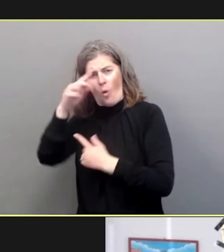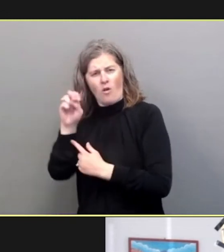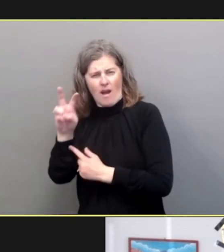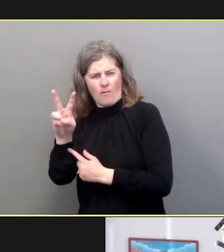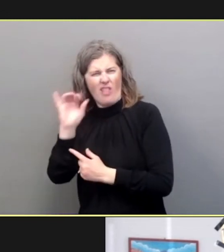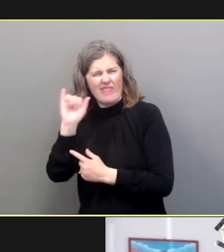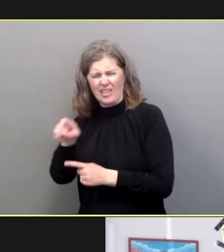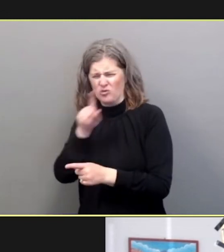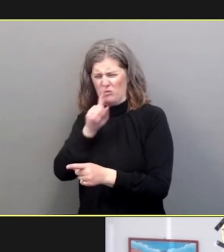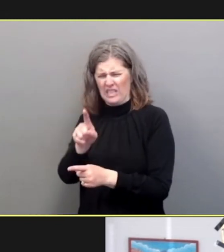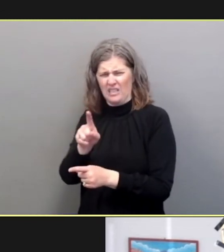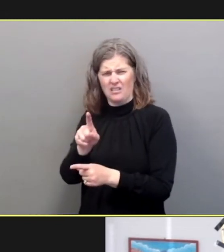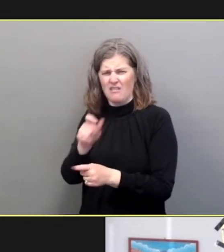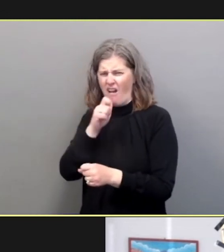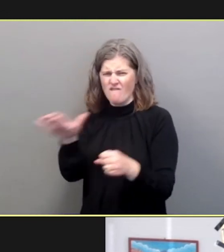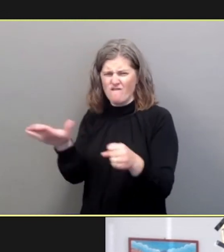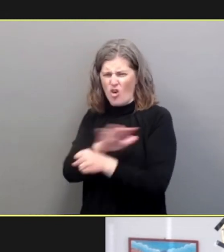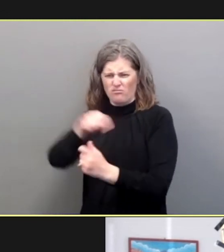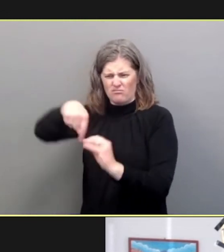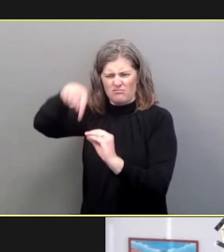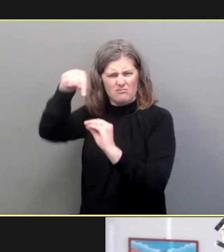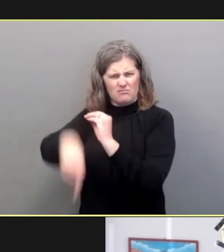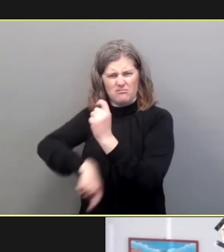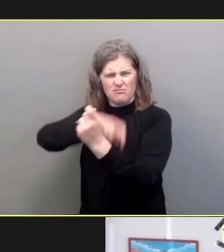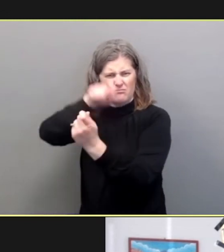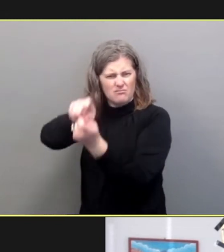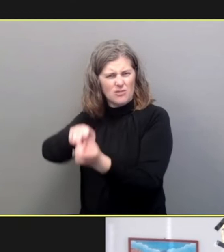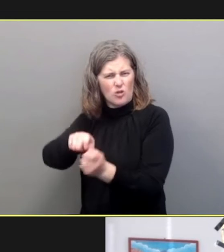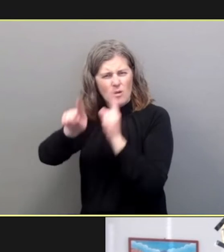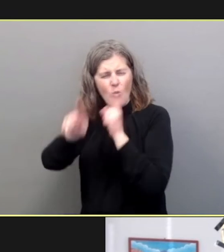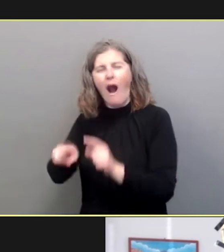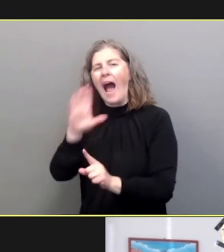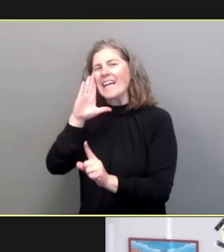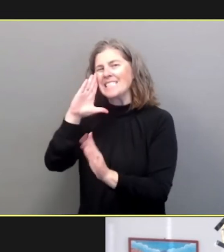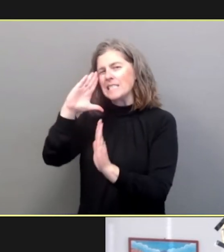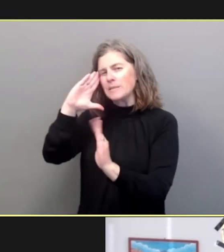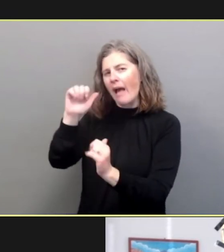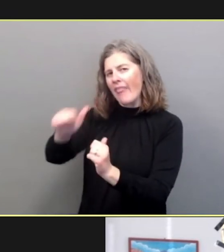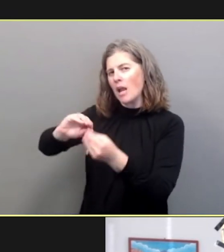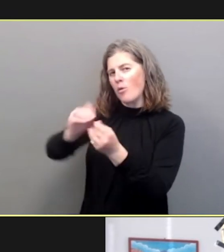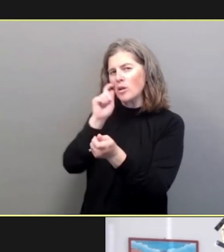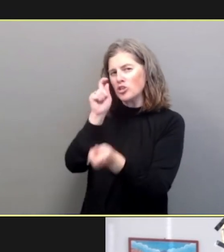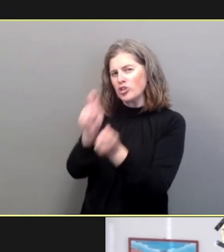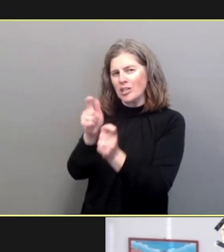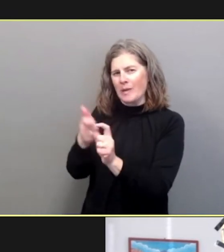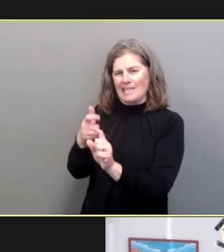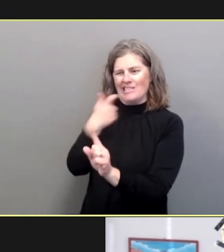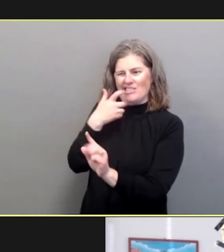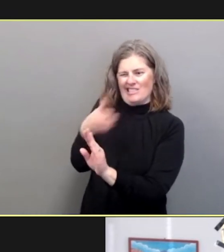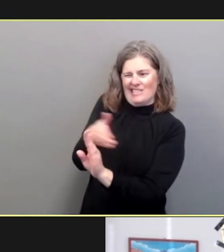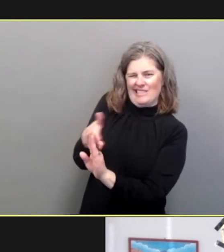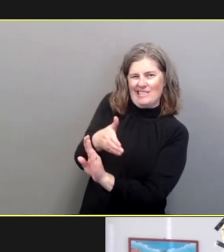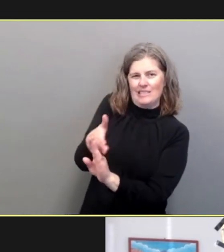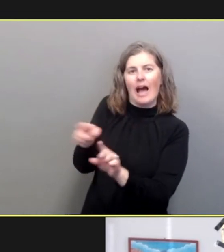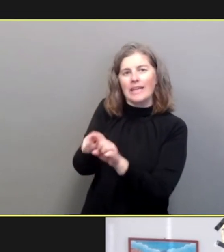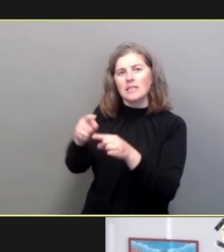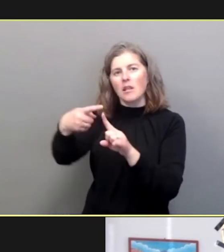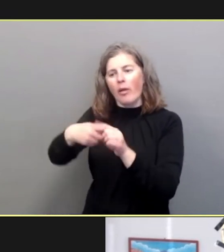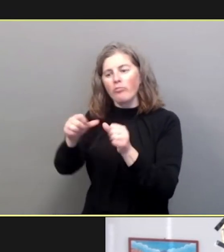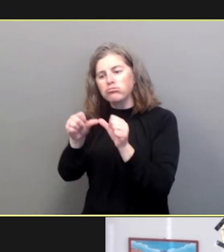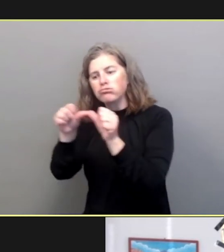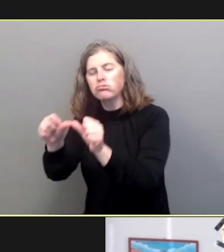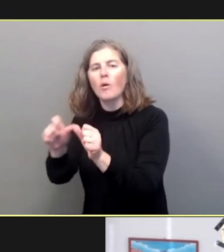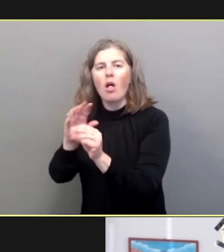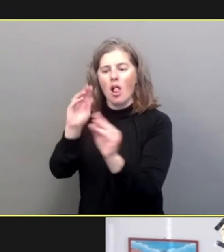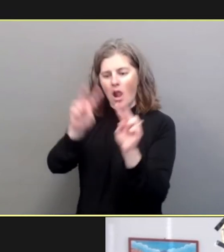that's really incomplete. So I would expect that would change as we move through the month.